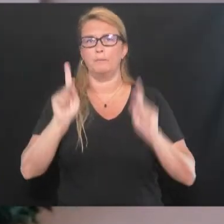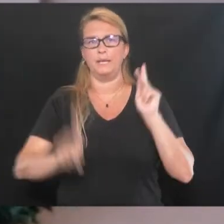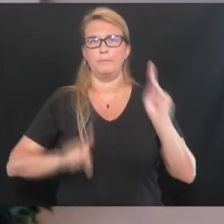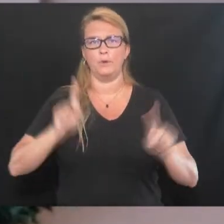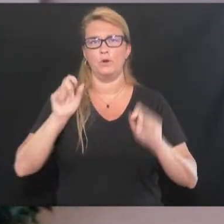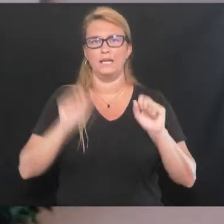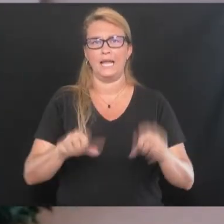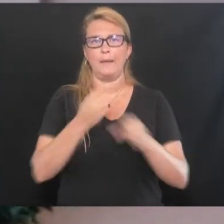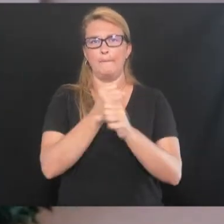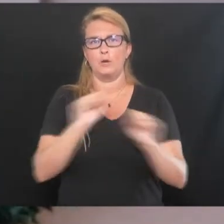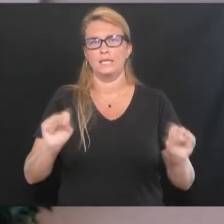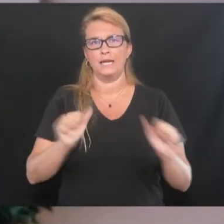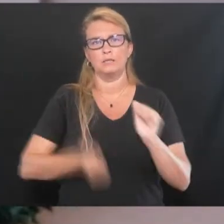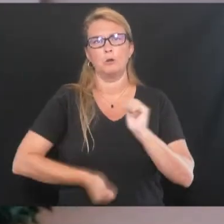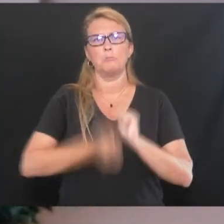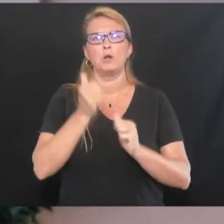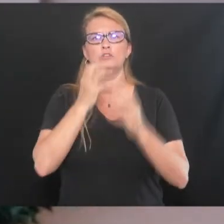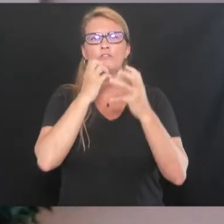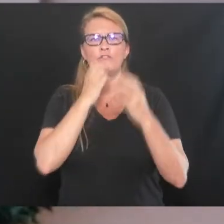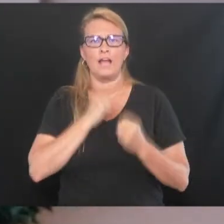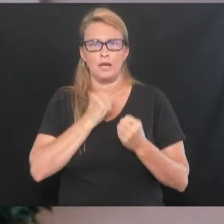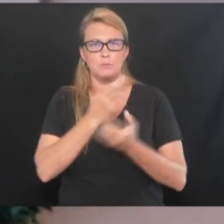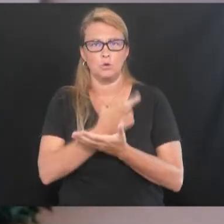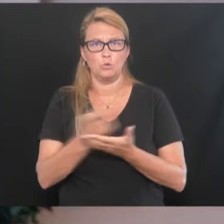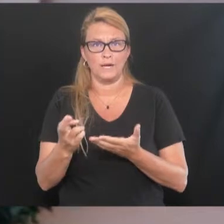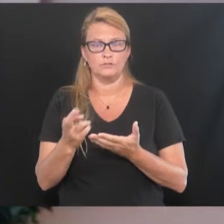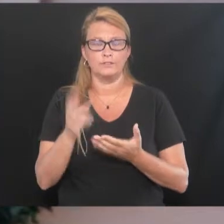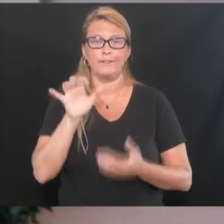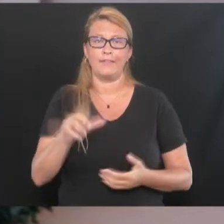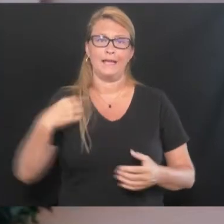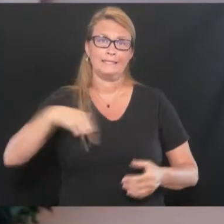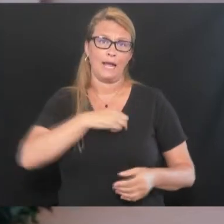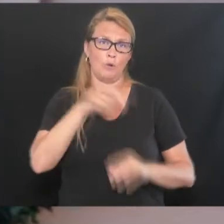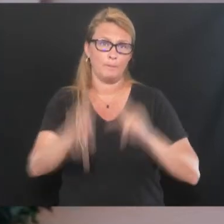most valuable resources, which is each of you. Thank you.